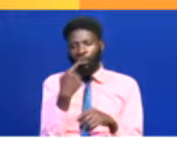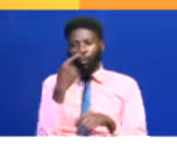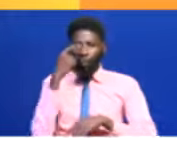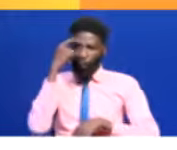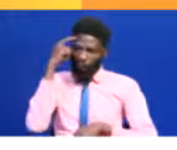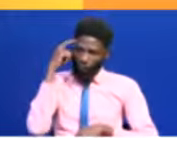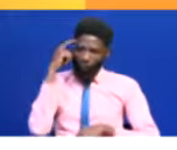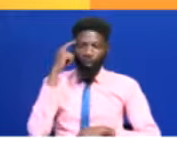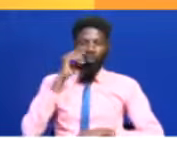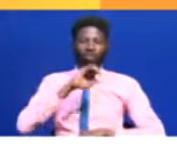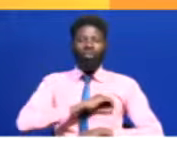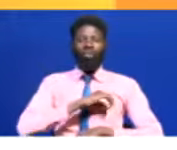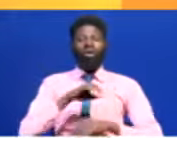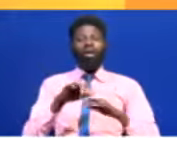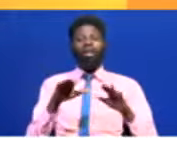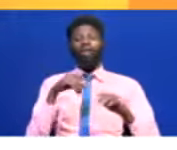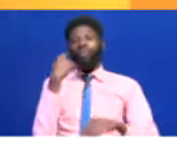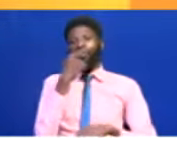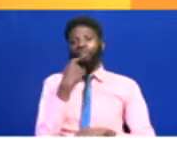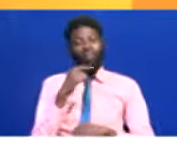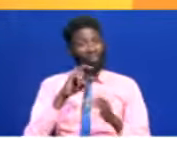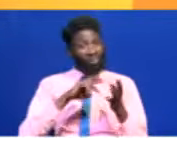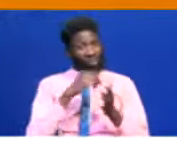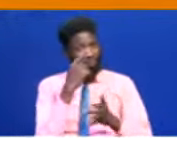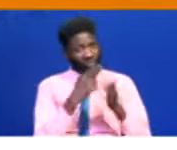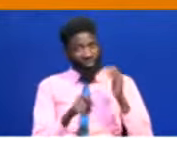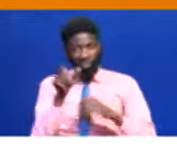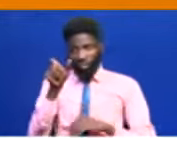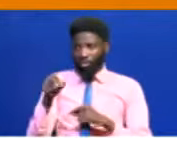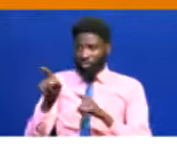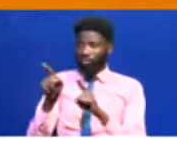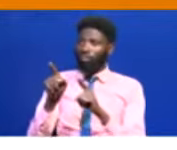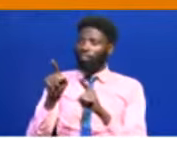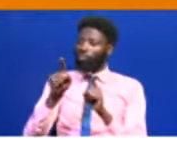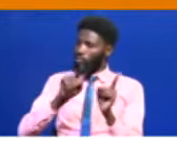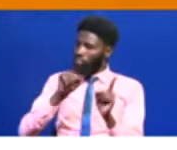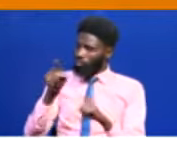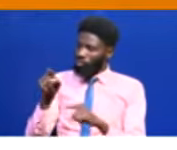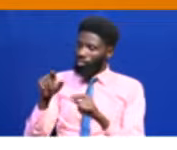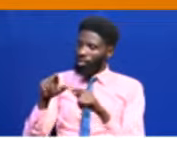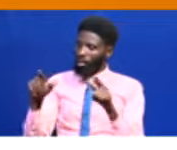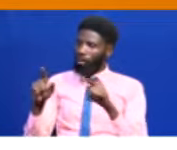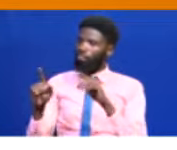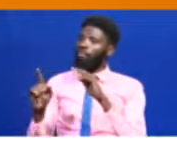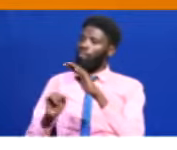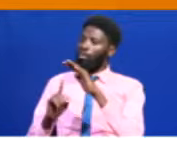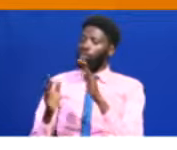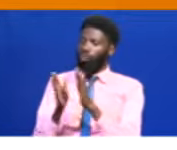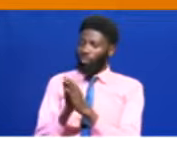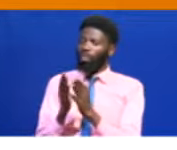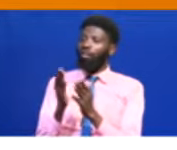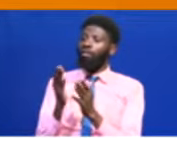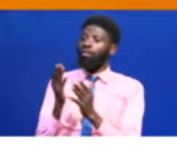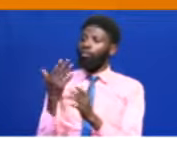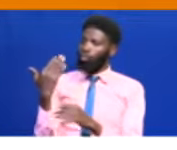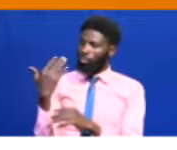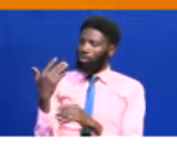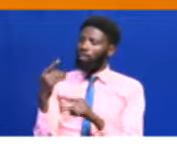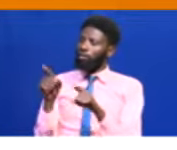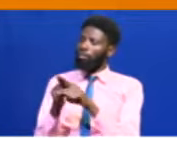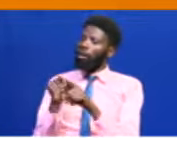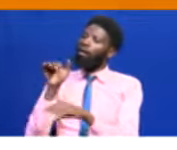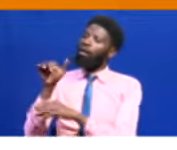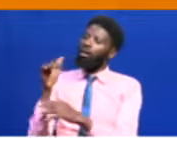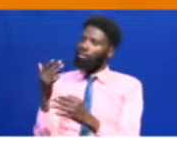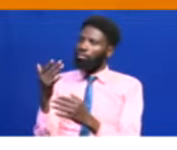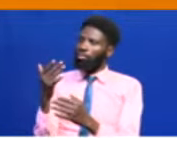genuinely the owner of that land. So are you saying, sir, that this person actually walks to the land ministry with their document and lodged the claim? Because their worry is once